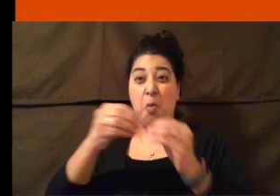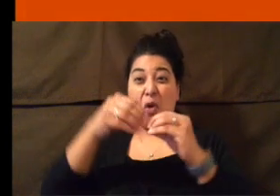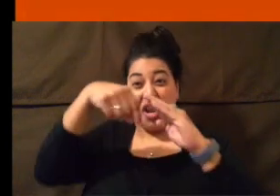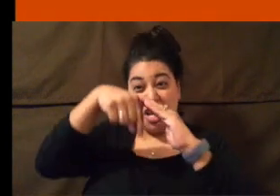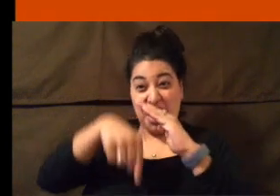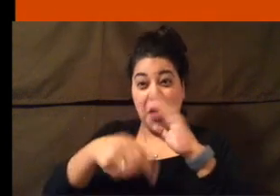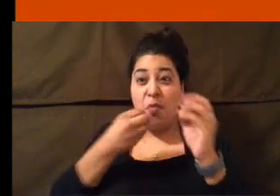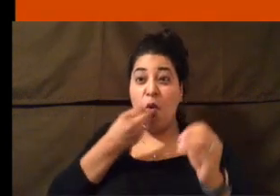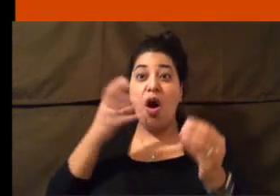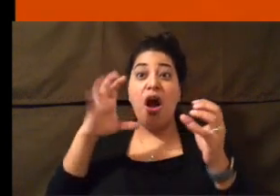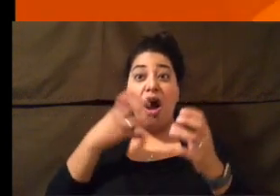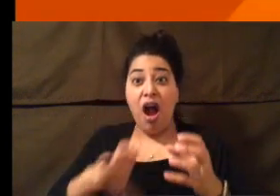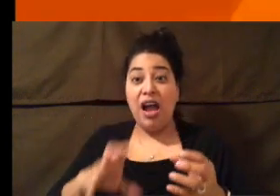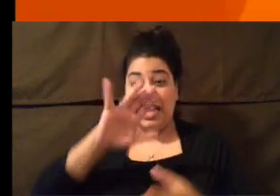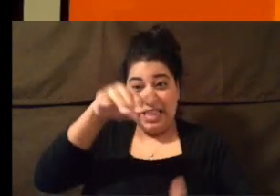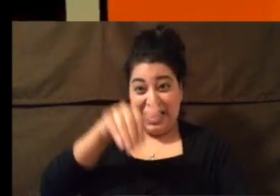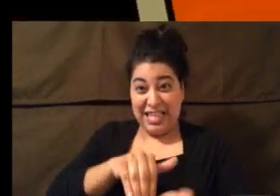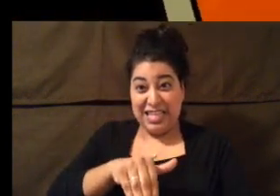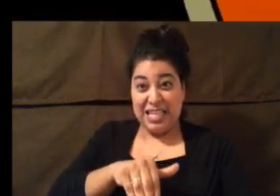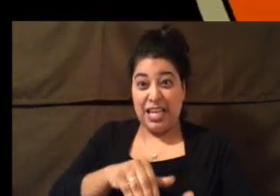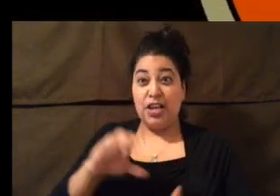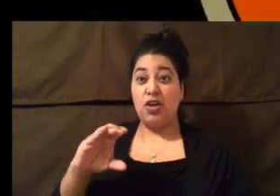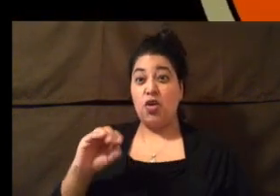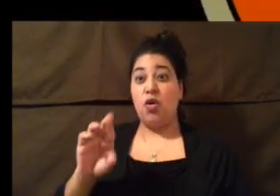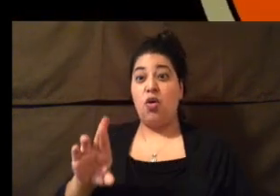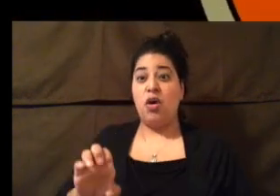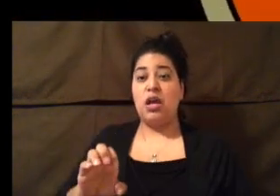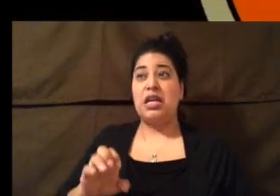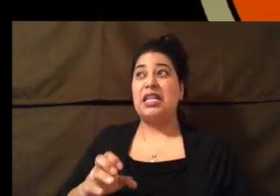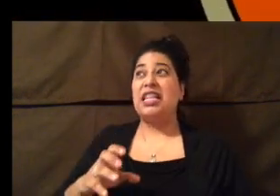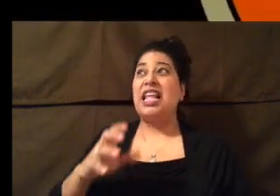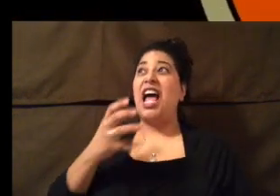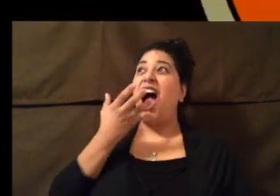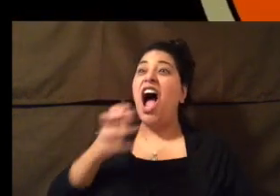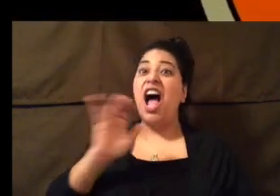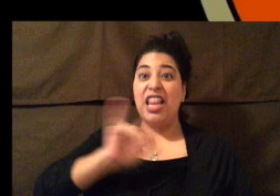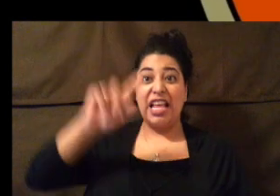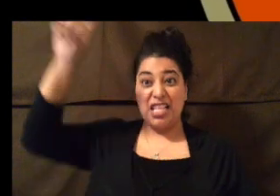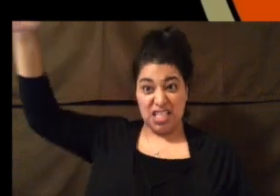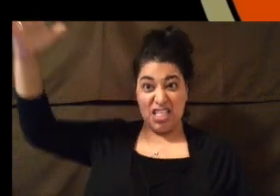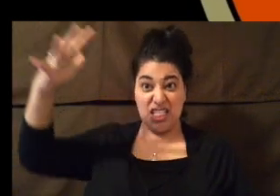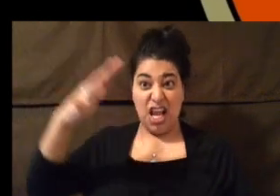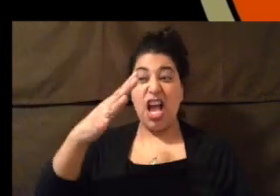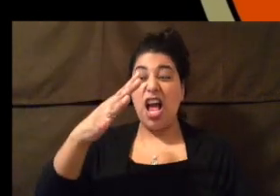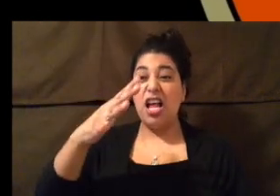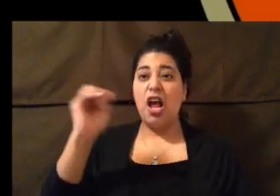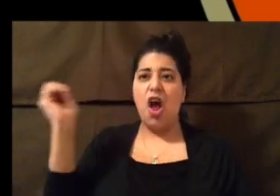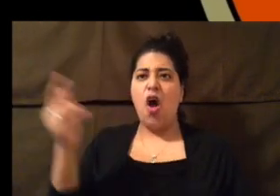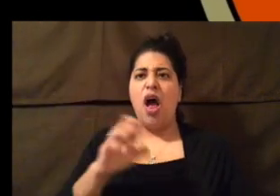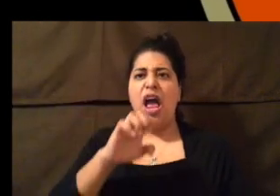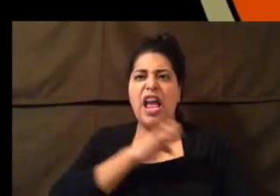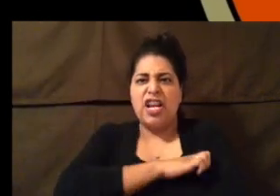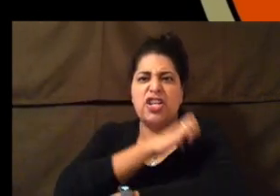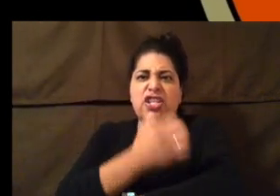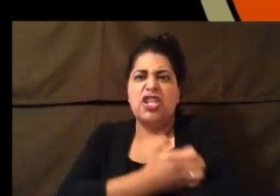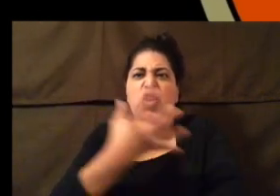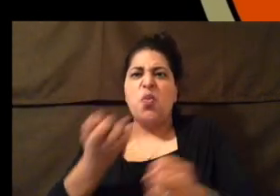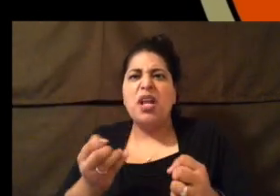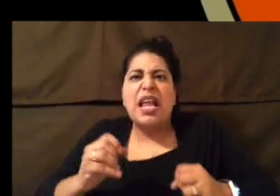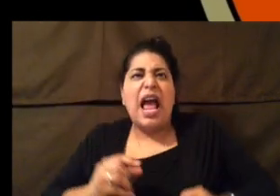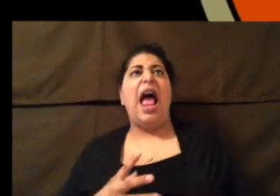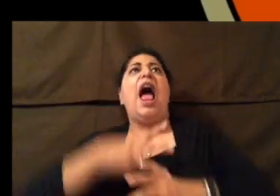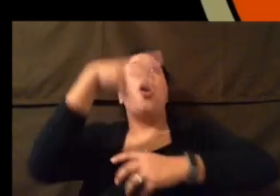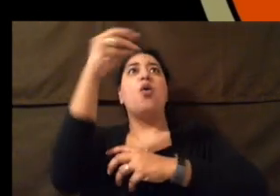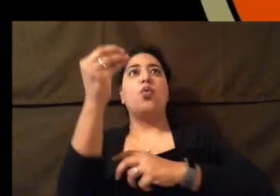go, the hotter it gets. Earth's center, or core, is about as hot as the surface of the sun. All that energy wants